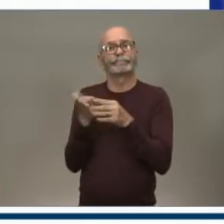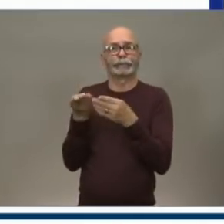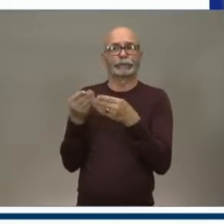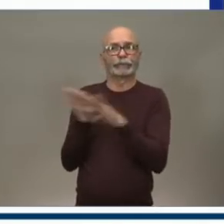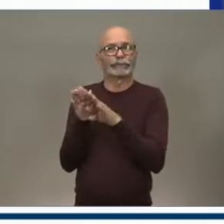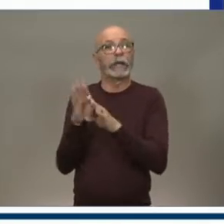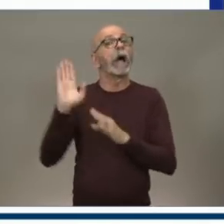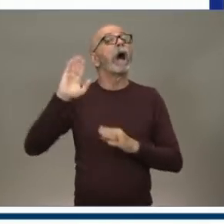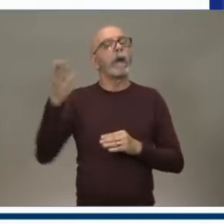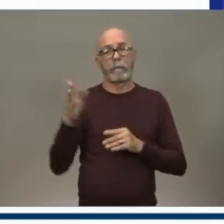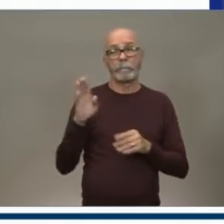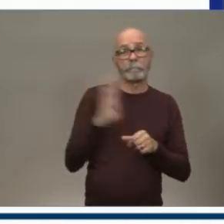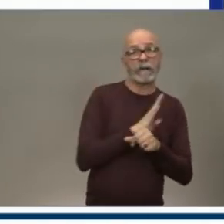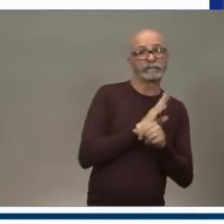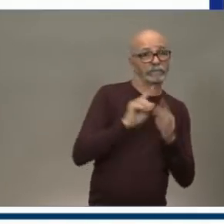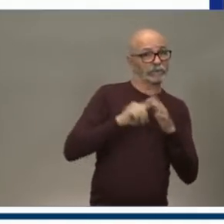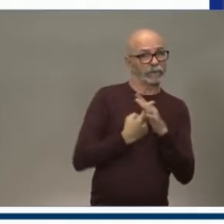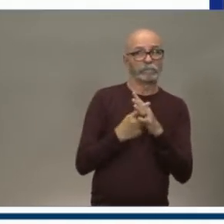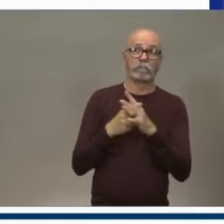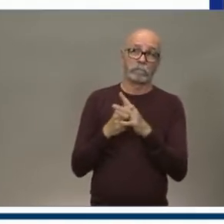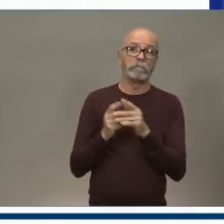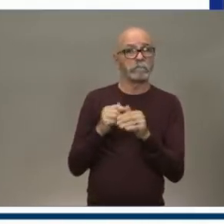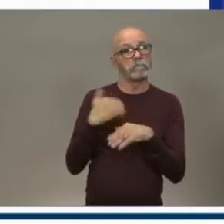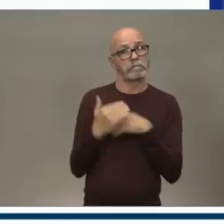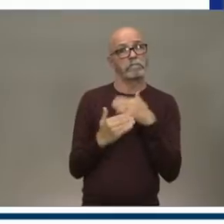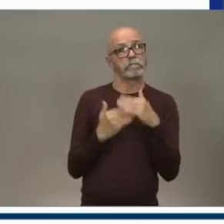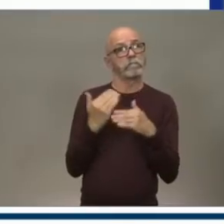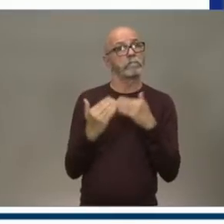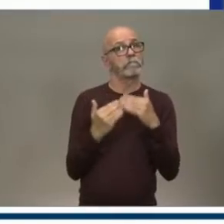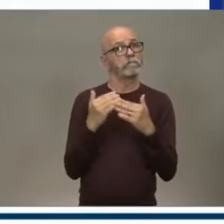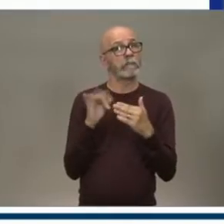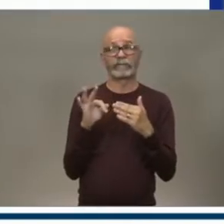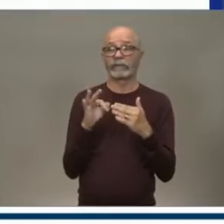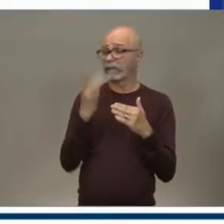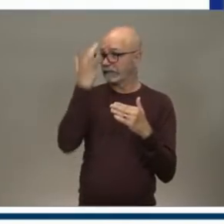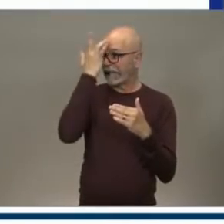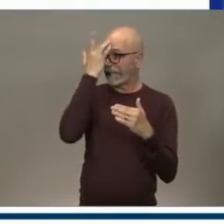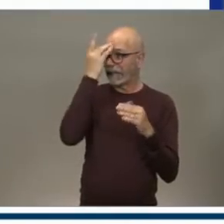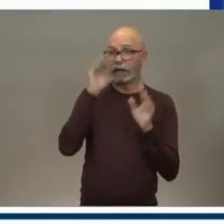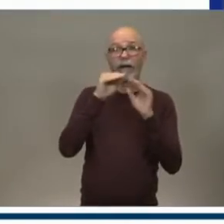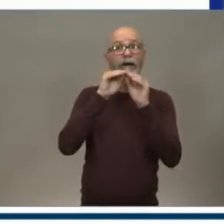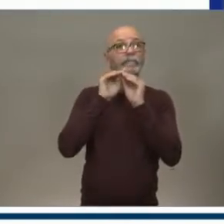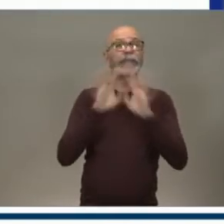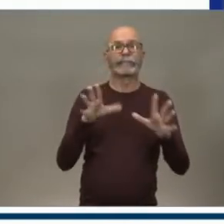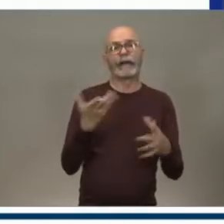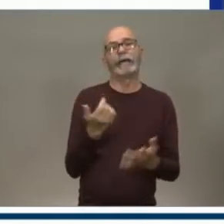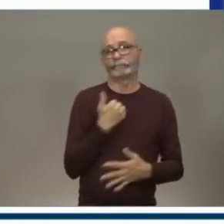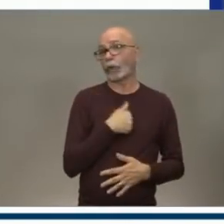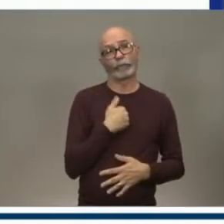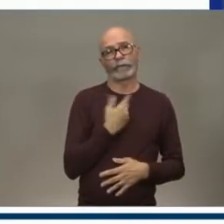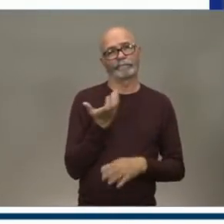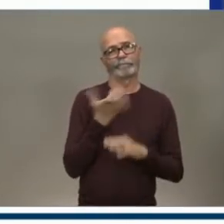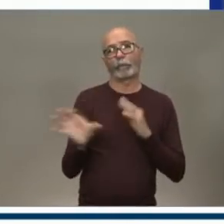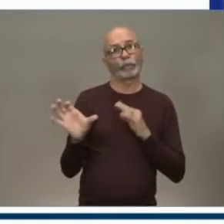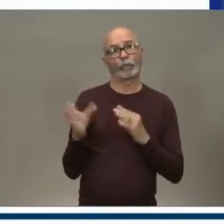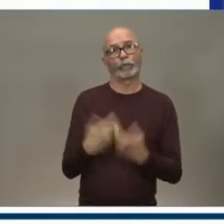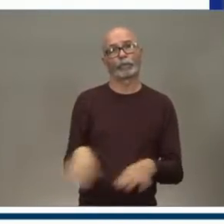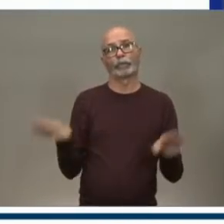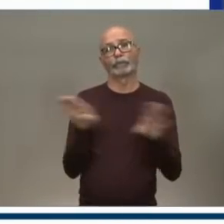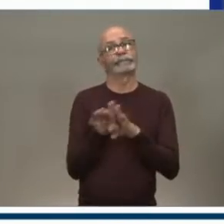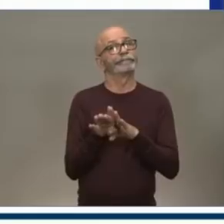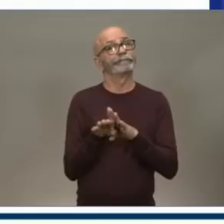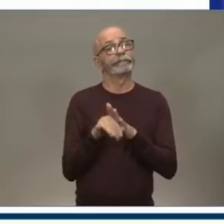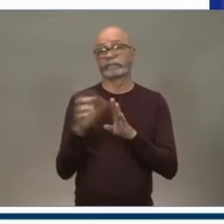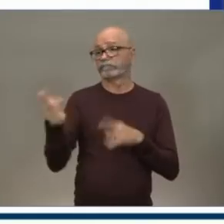We will not hesitate, if required, to shut down this economy in sections. We know that virus predominantly right now is here in HRM. This